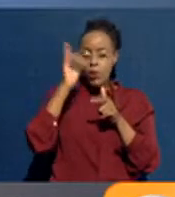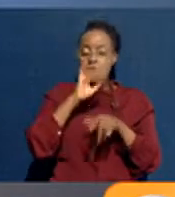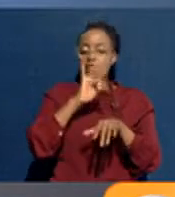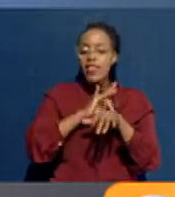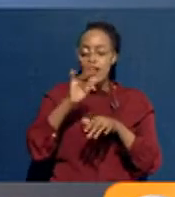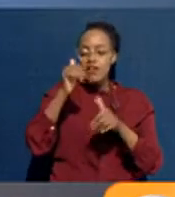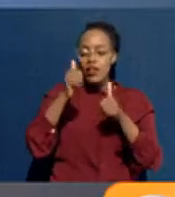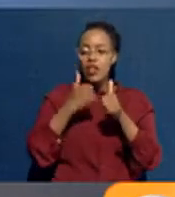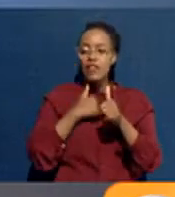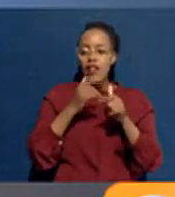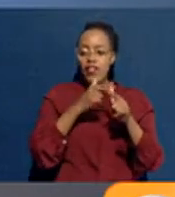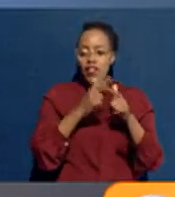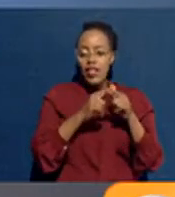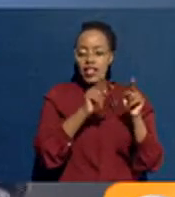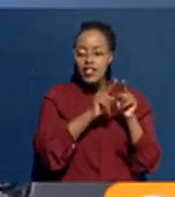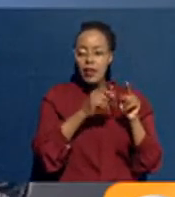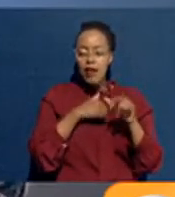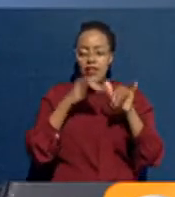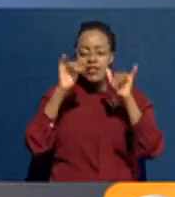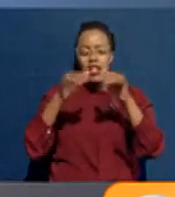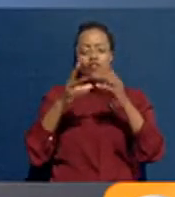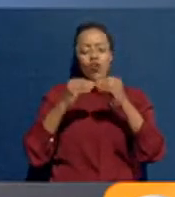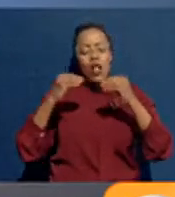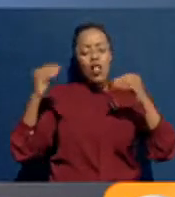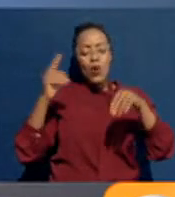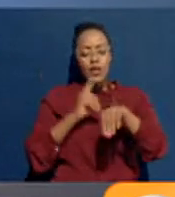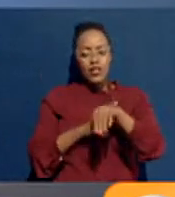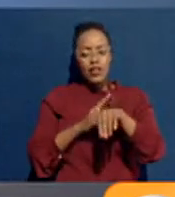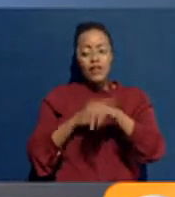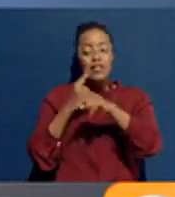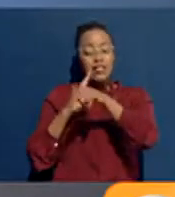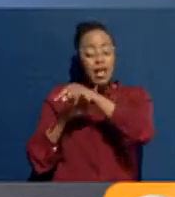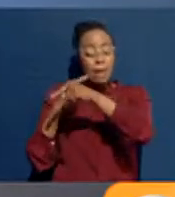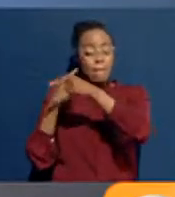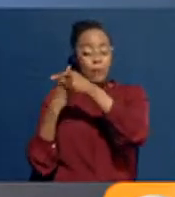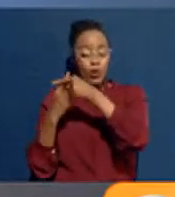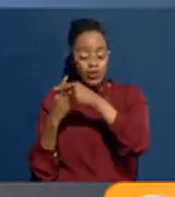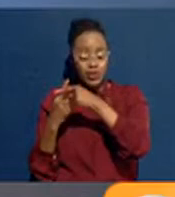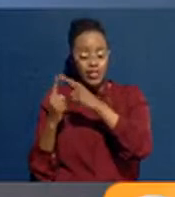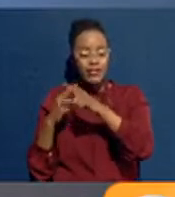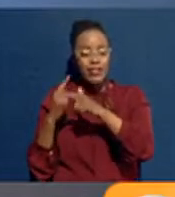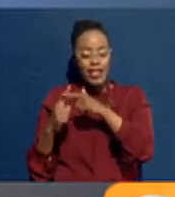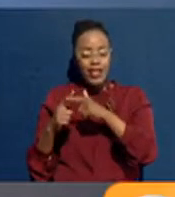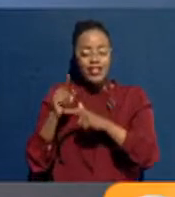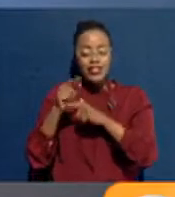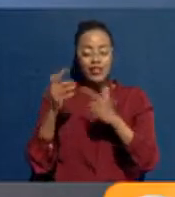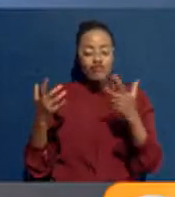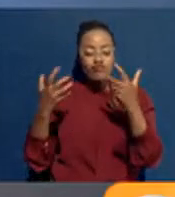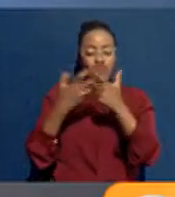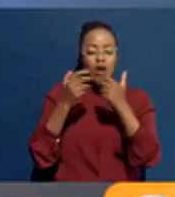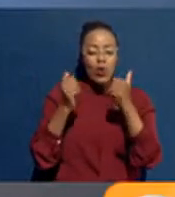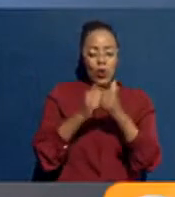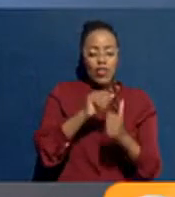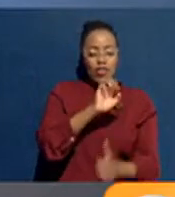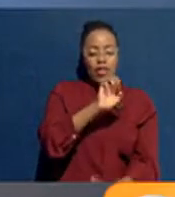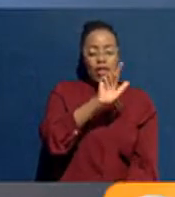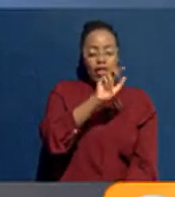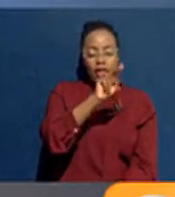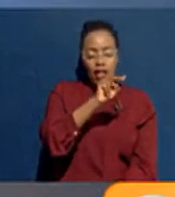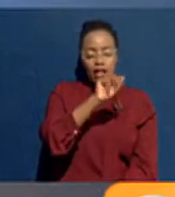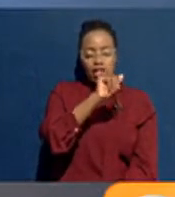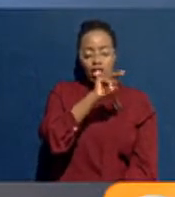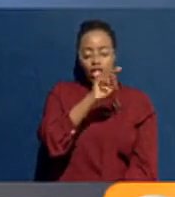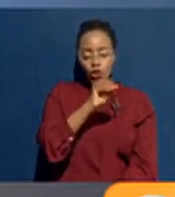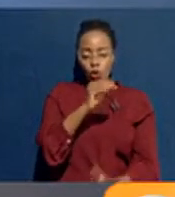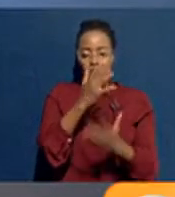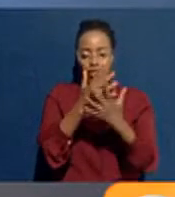Okay. And it's been that way for a long time. Okay. When it is positive, and it coincides with an El Nino event,